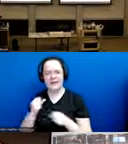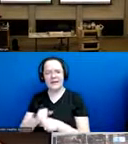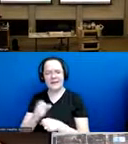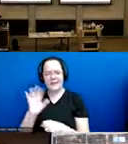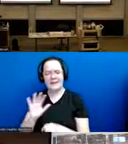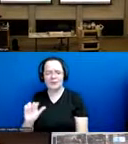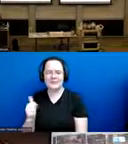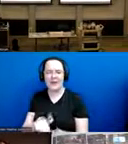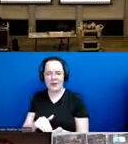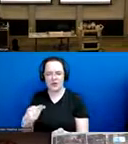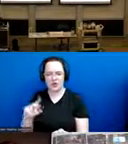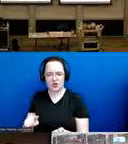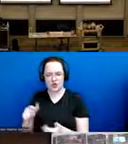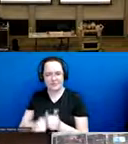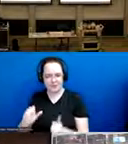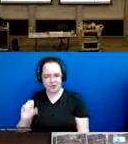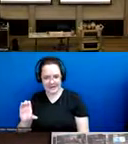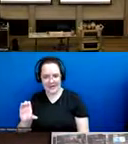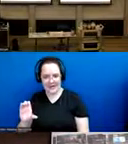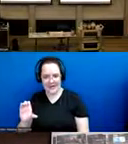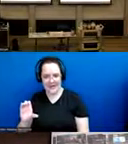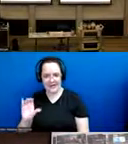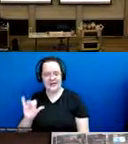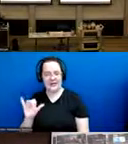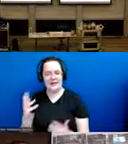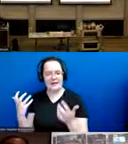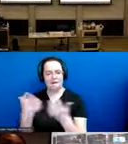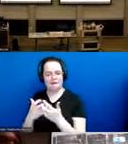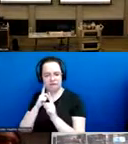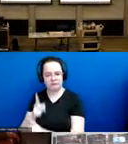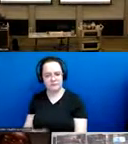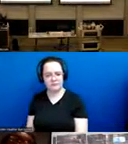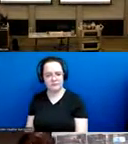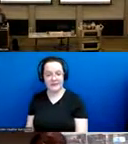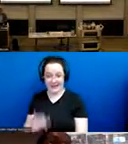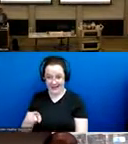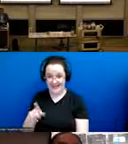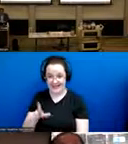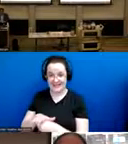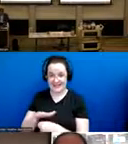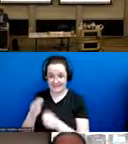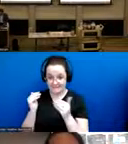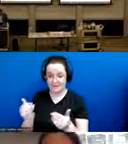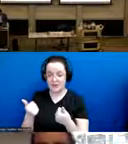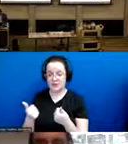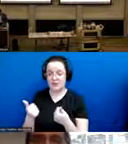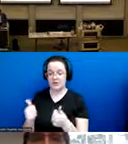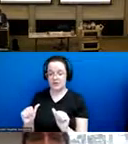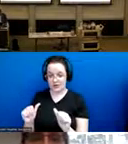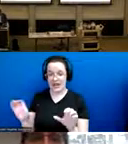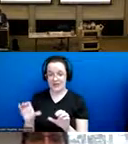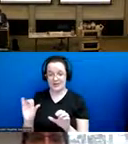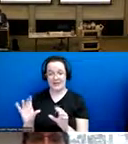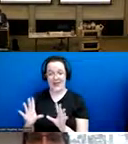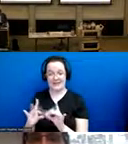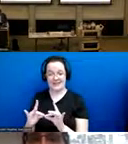per second with a line width of 2 megahertz, right? And that's already enough to try to do this storage of entanglement that we were